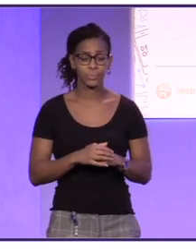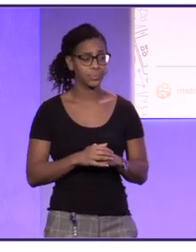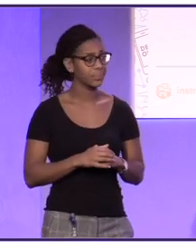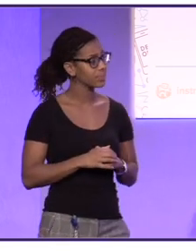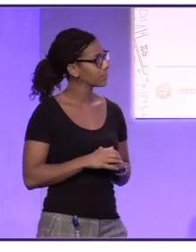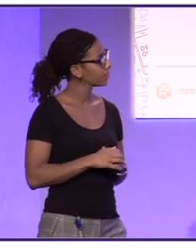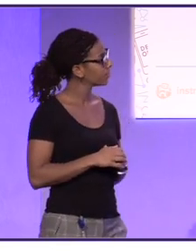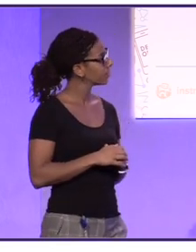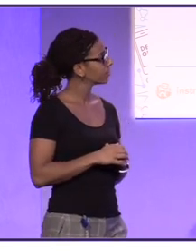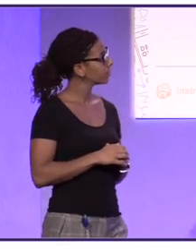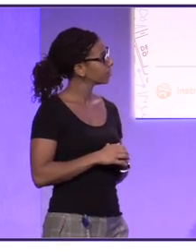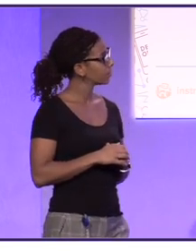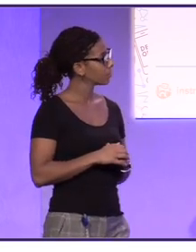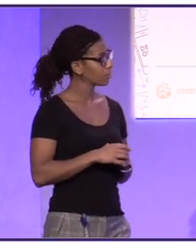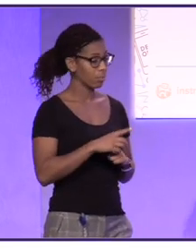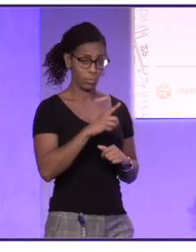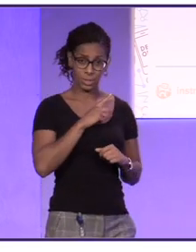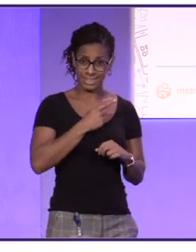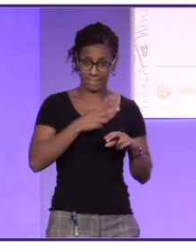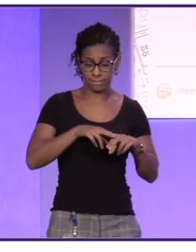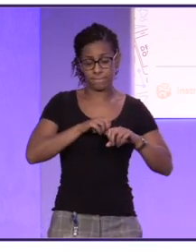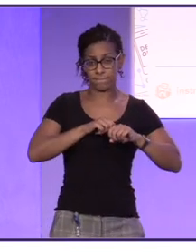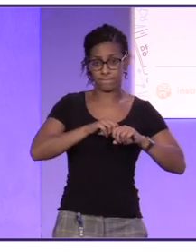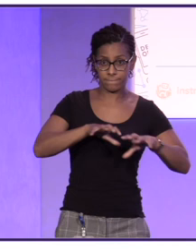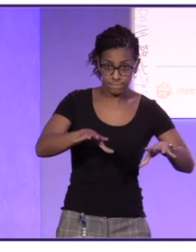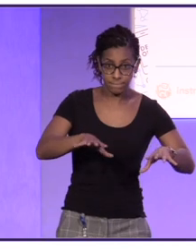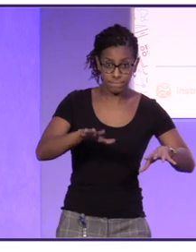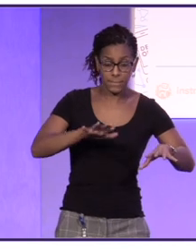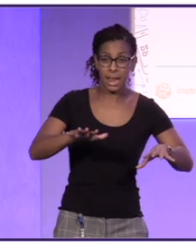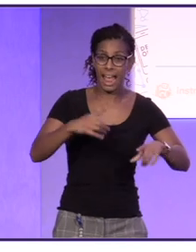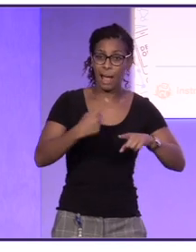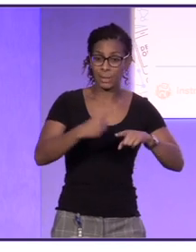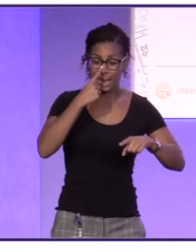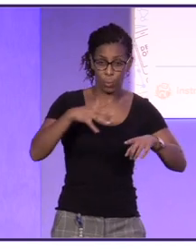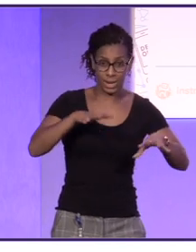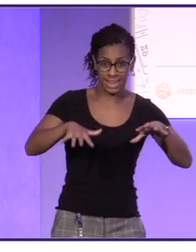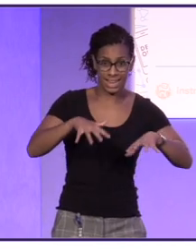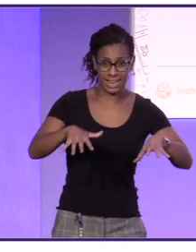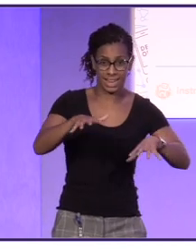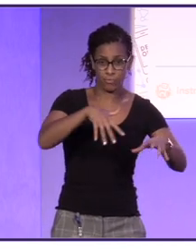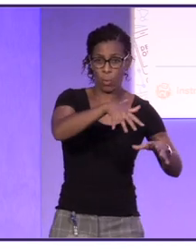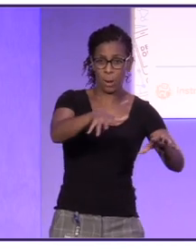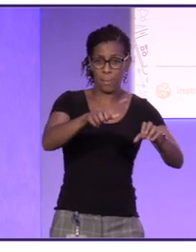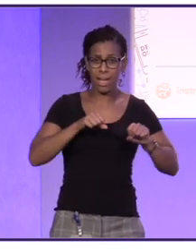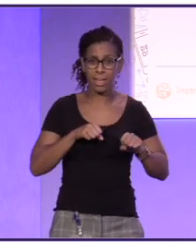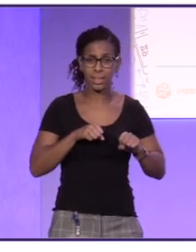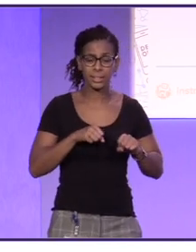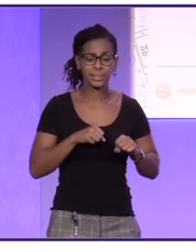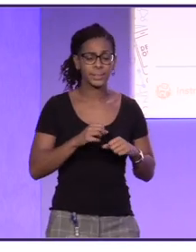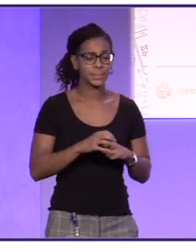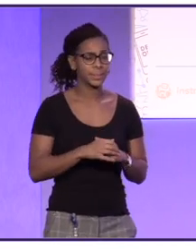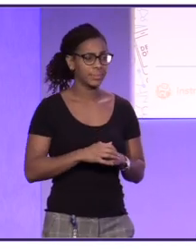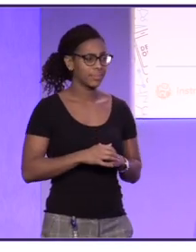release? How quickly can I roll it back? And those kind of things. But